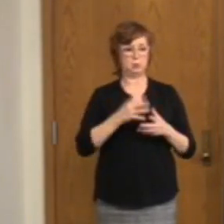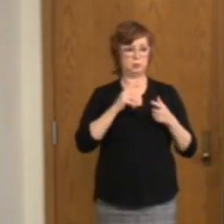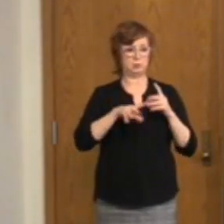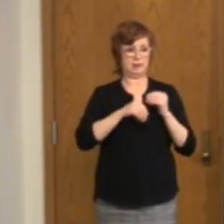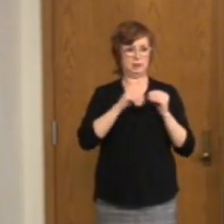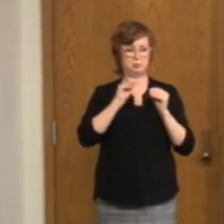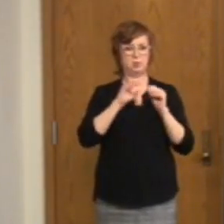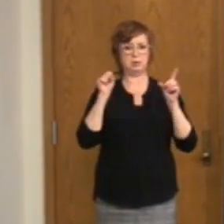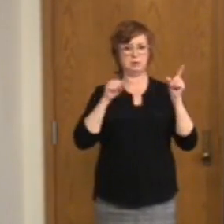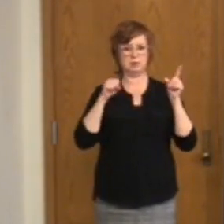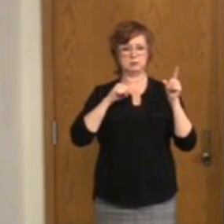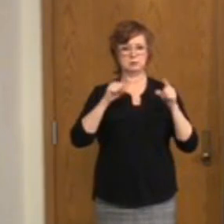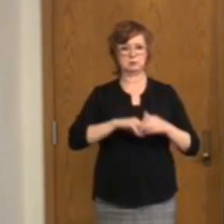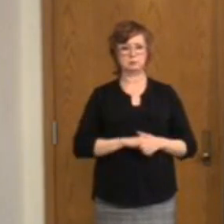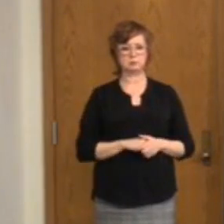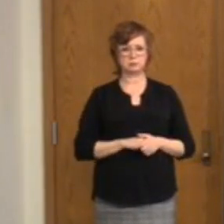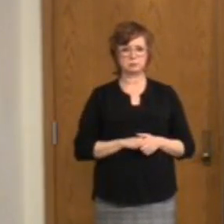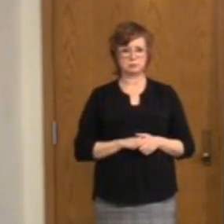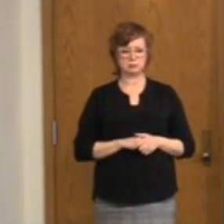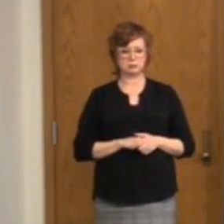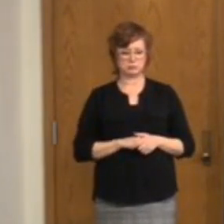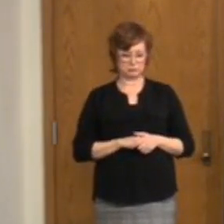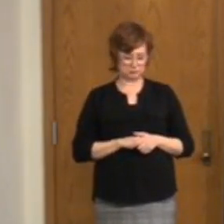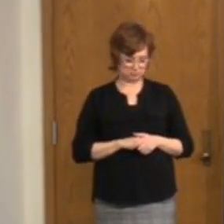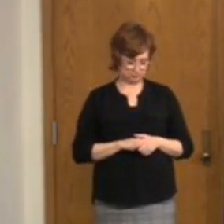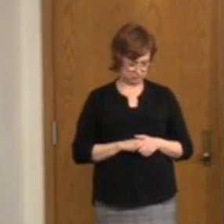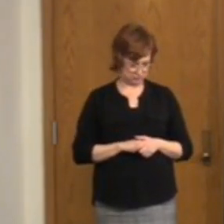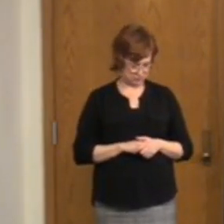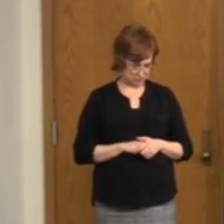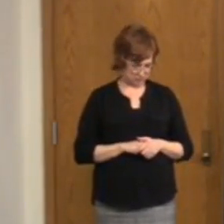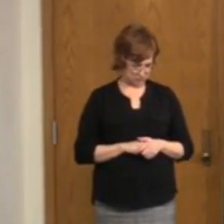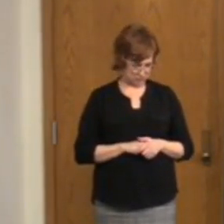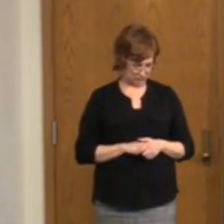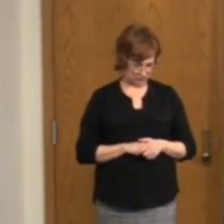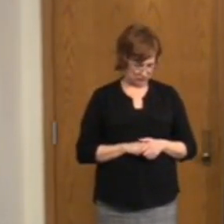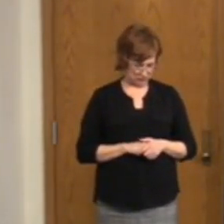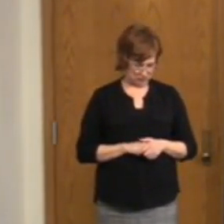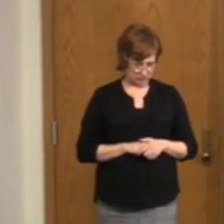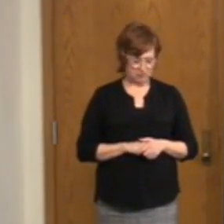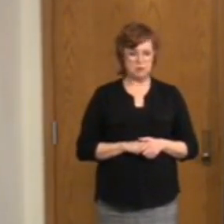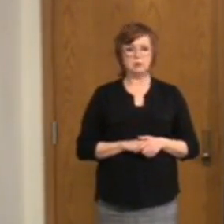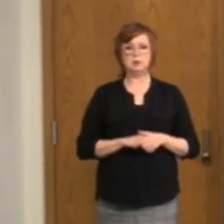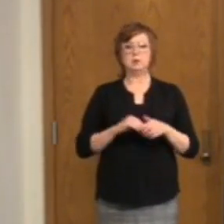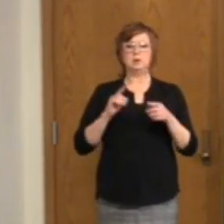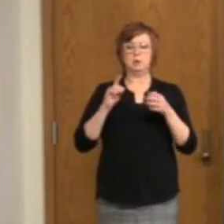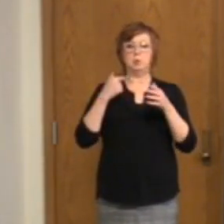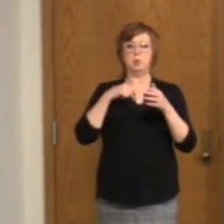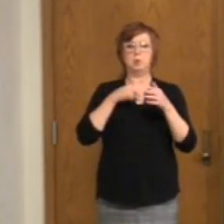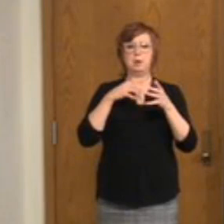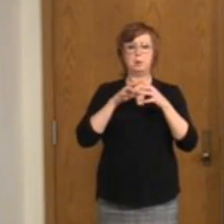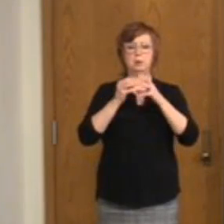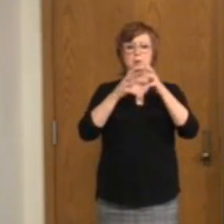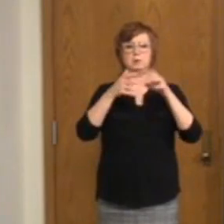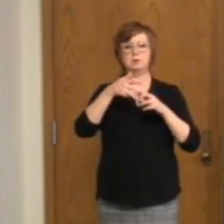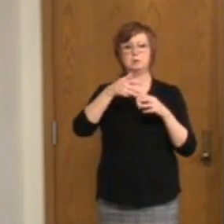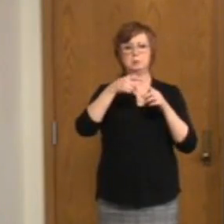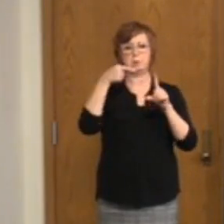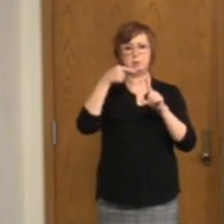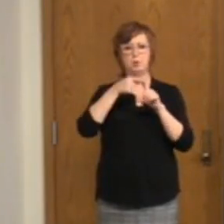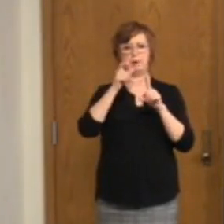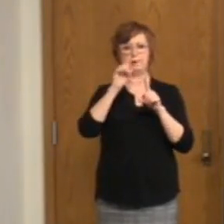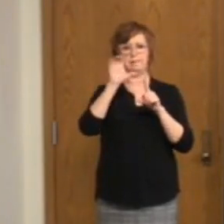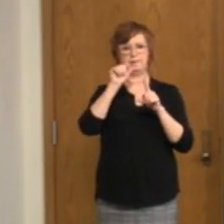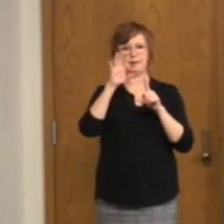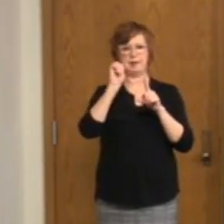So the only thing I just reiterate that Dr. Shahab's comment about the expansion of point-of-care testing, and we're aggressively working with with both